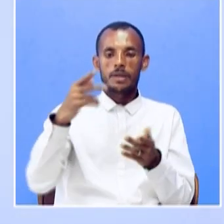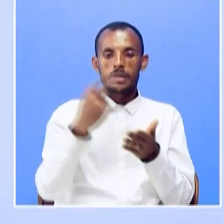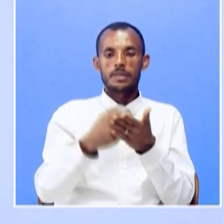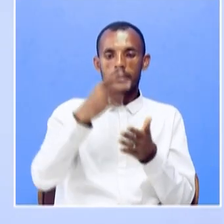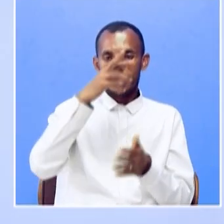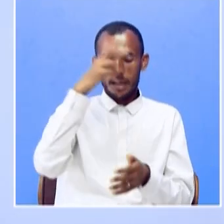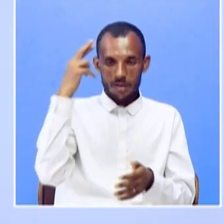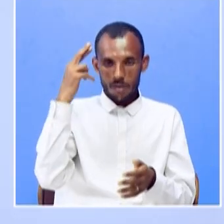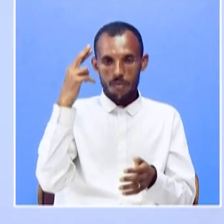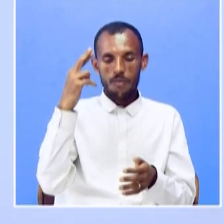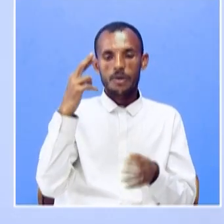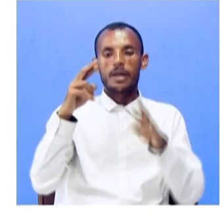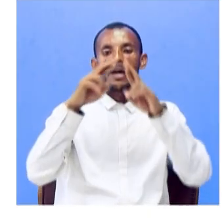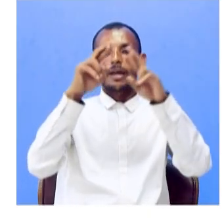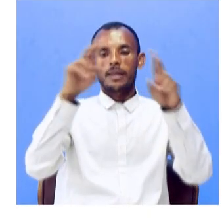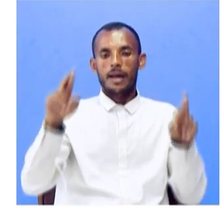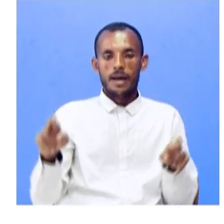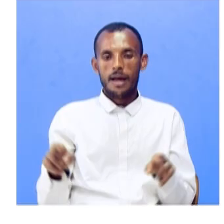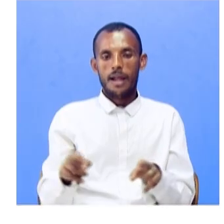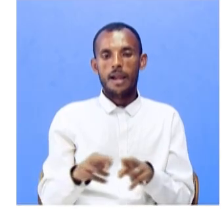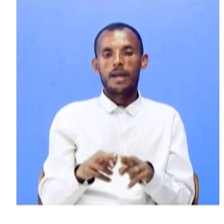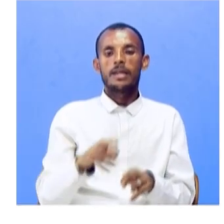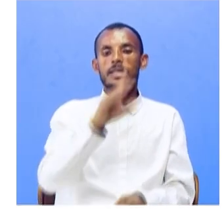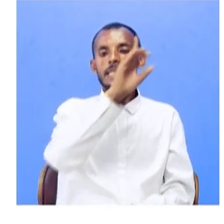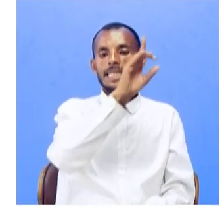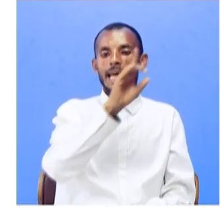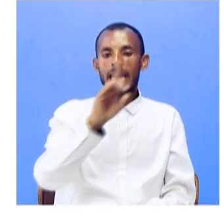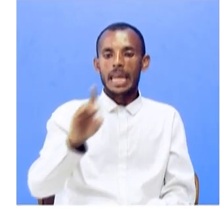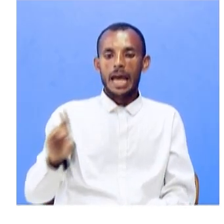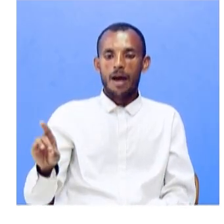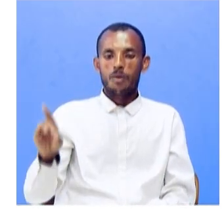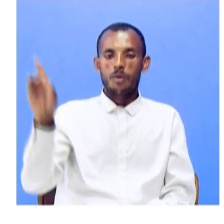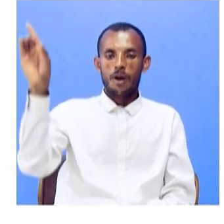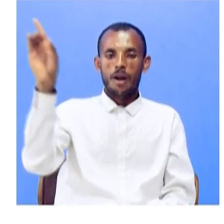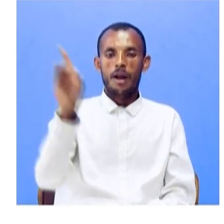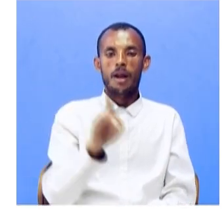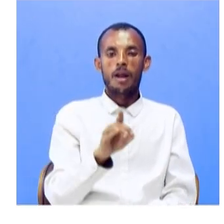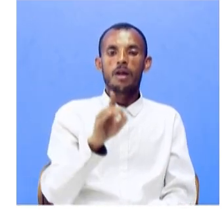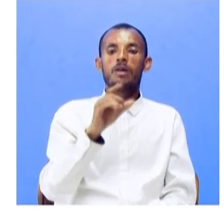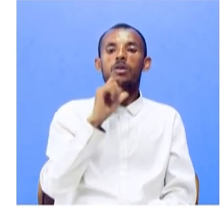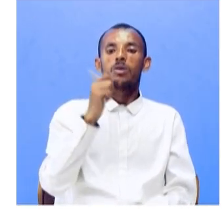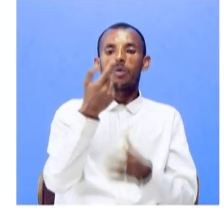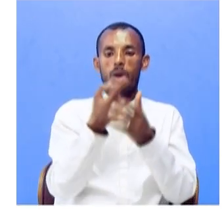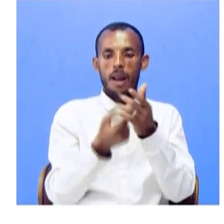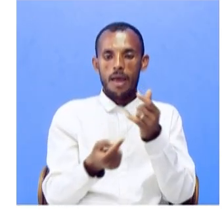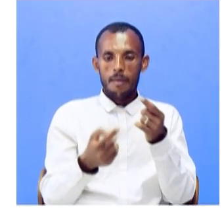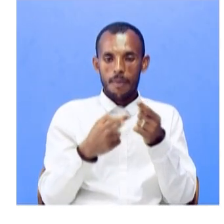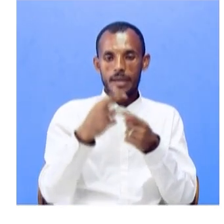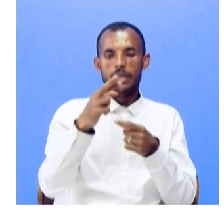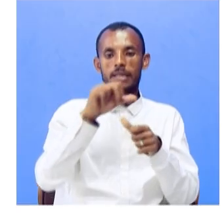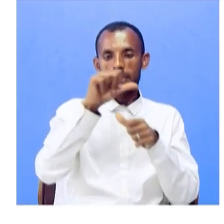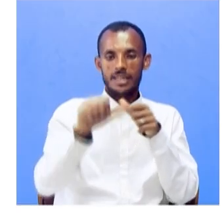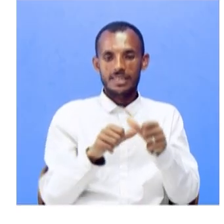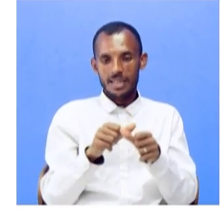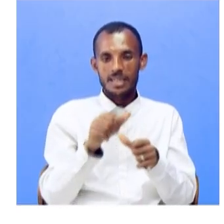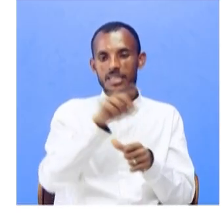rectangle, the diagonals not only bisect each other, but also they are congruent. In the case